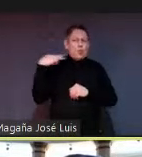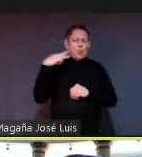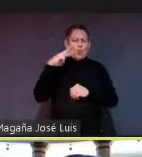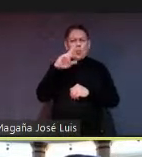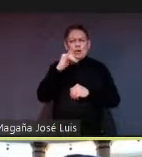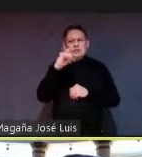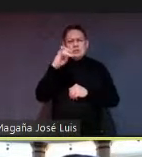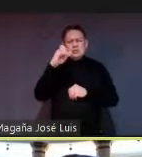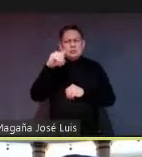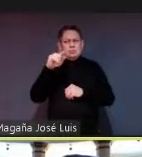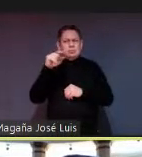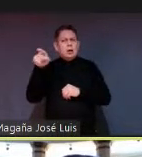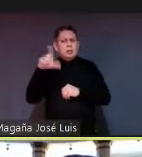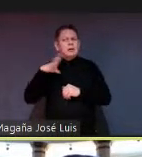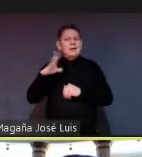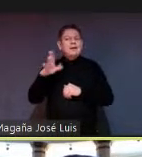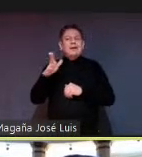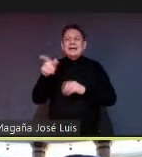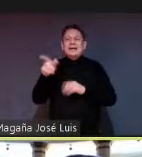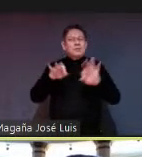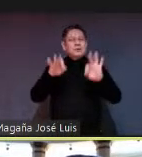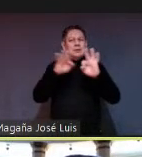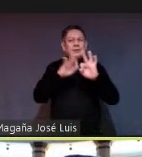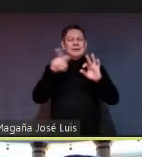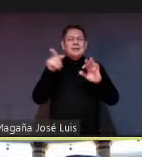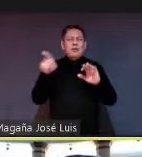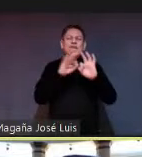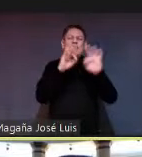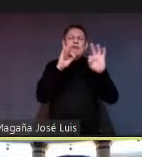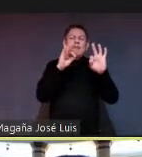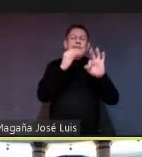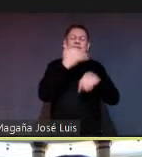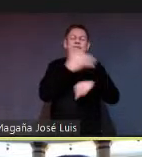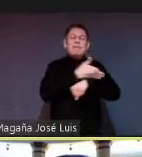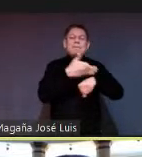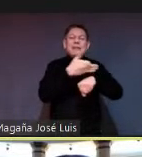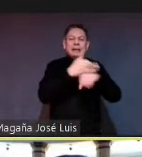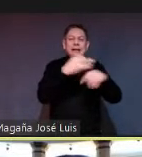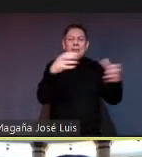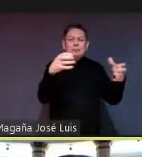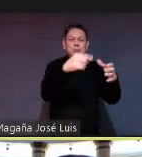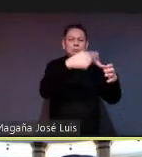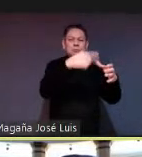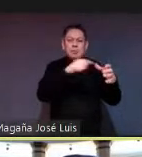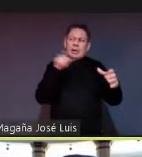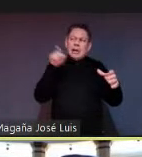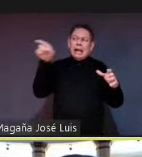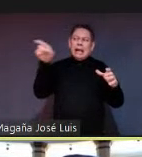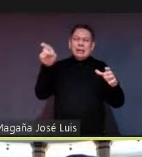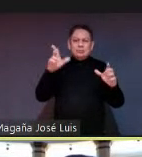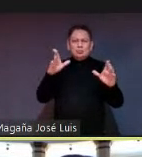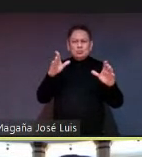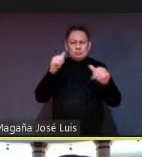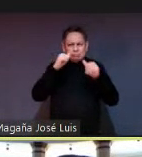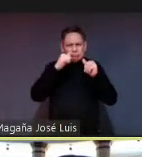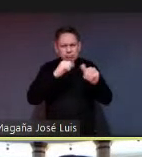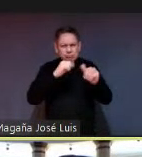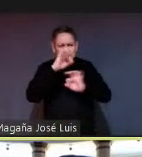a strong preventive component based on family medicine, comprehensive teaching, and they